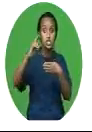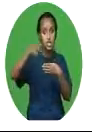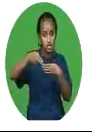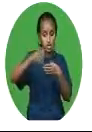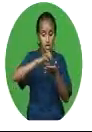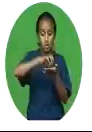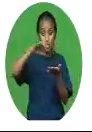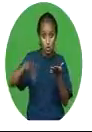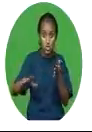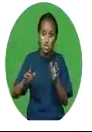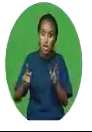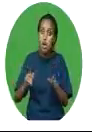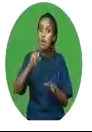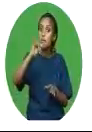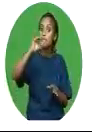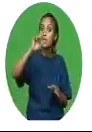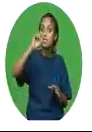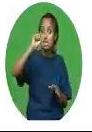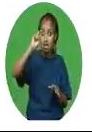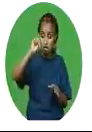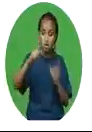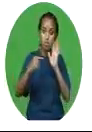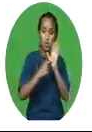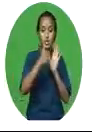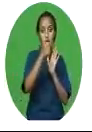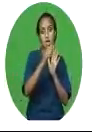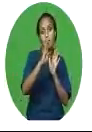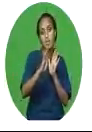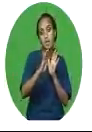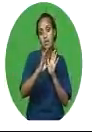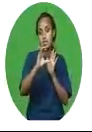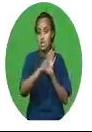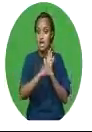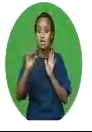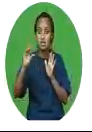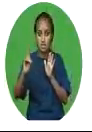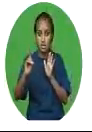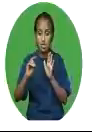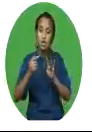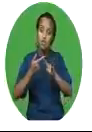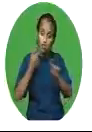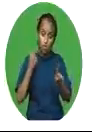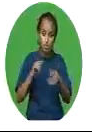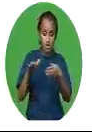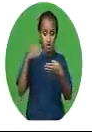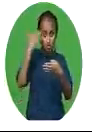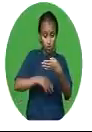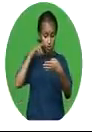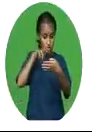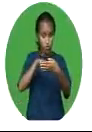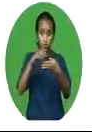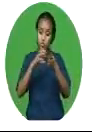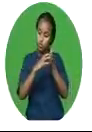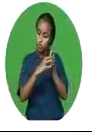Project the piercing points A, B, C, and D from front view onto the